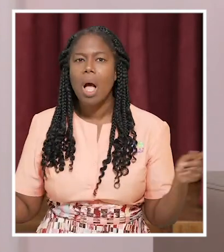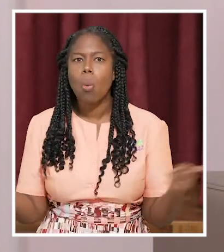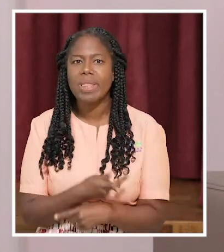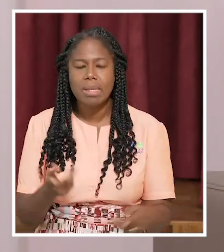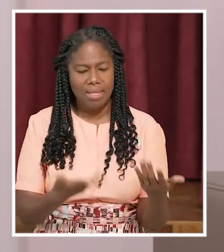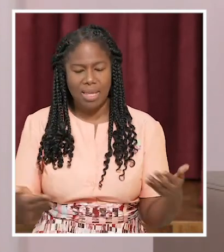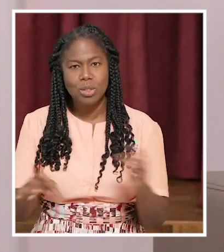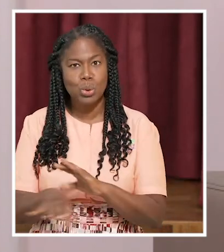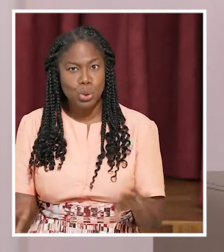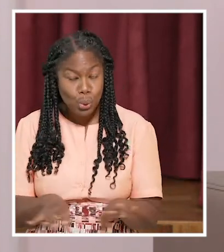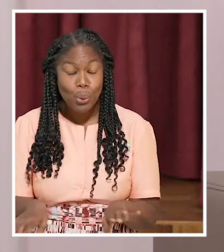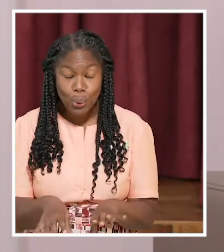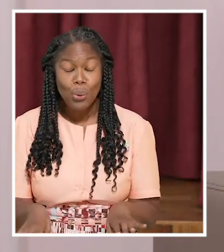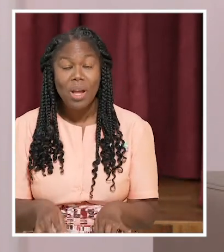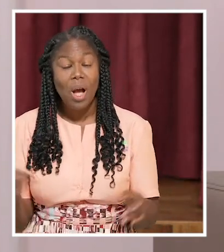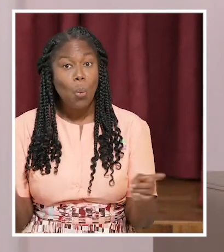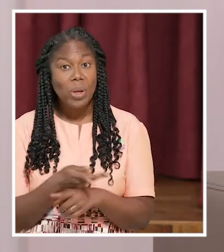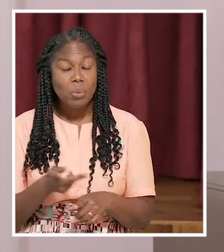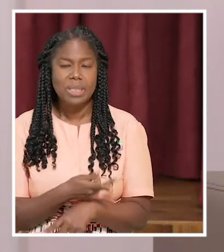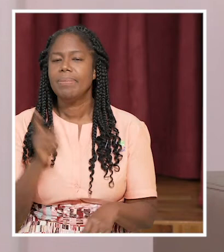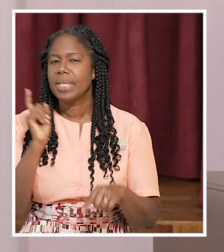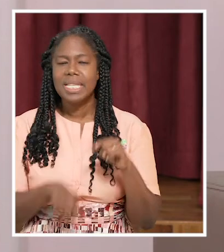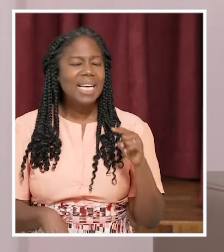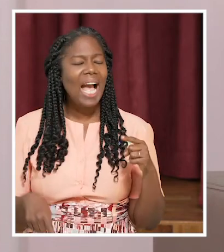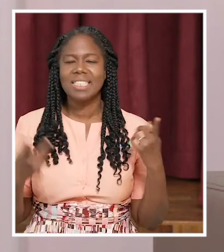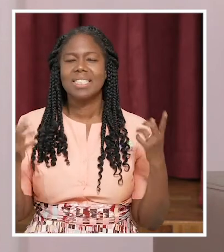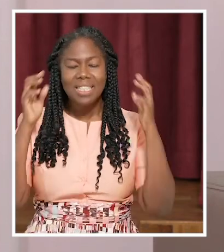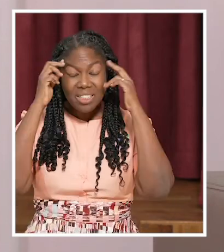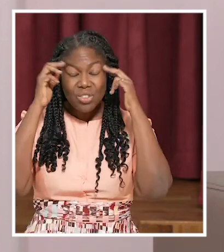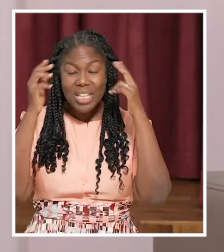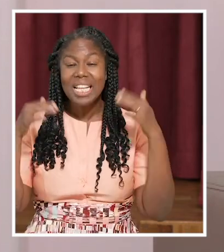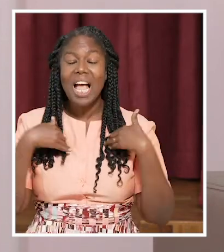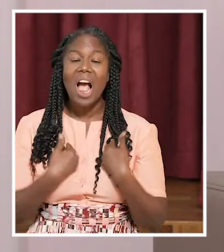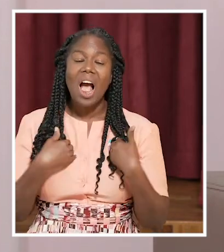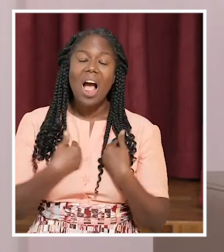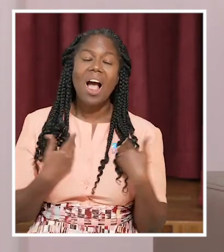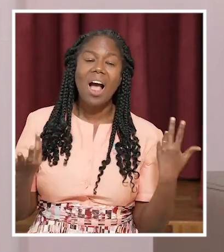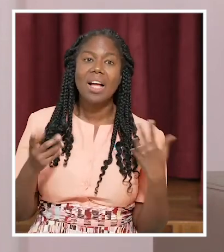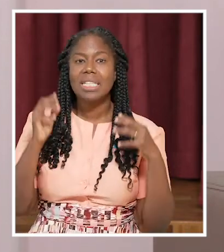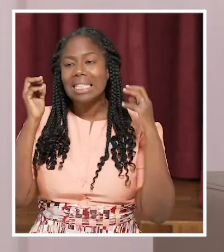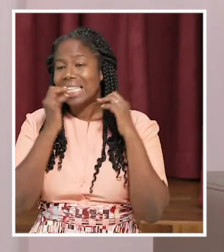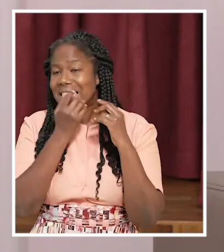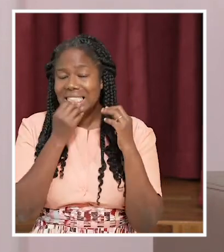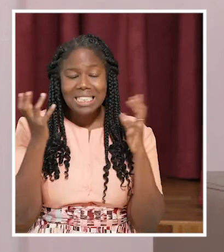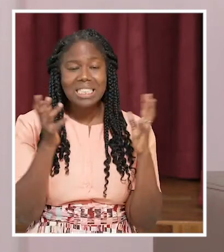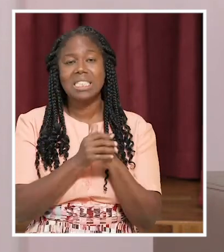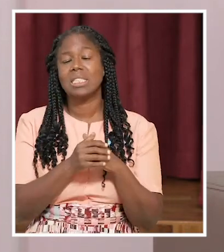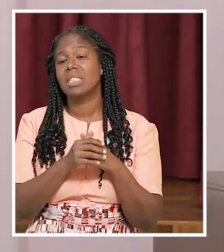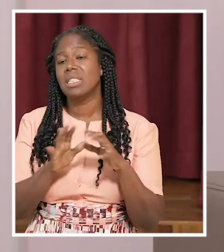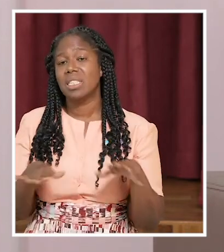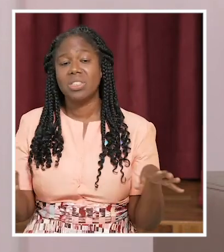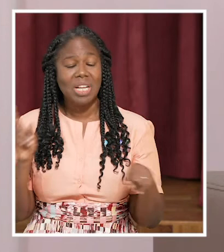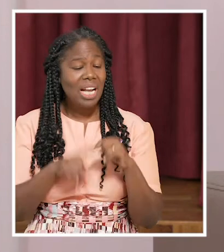Because then you're sleepy in the exam, you can't concentrate, you're too tired, and then you become anxious, and then you start to panic. And in some cases, children never